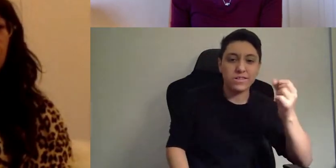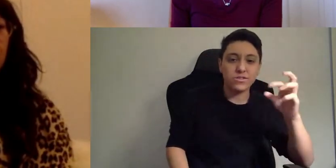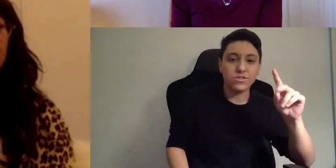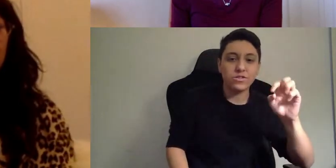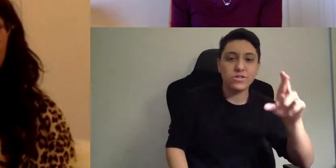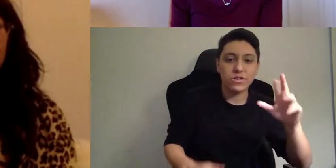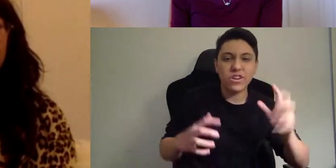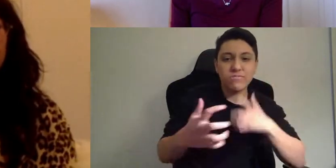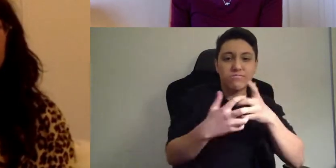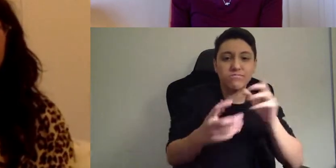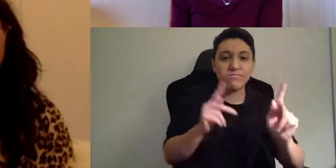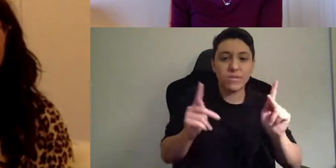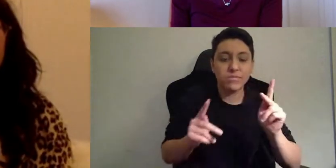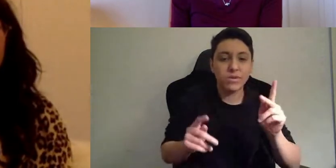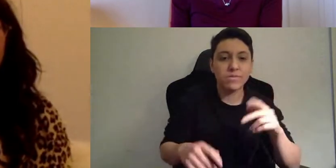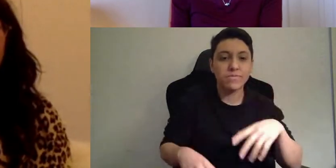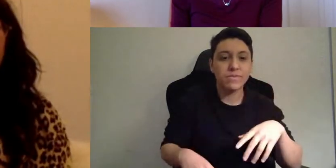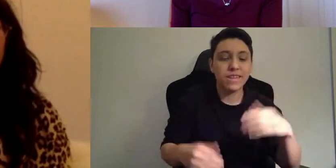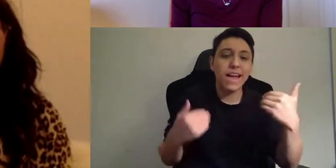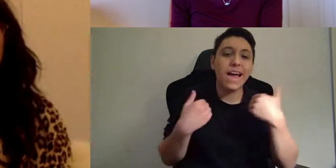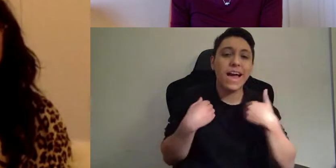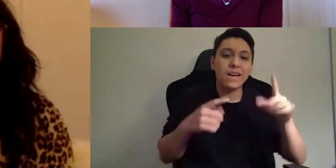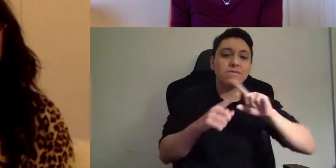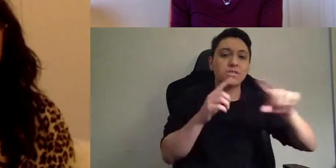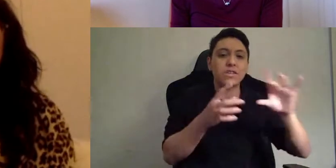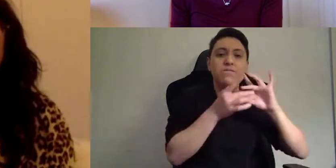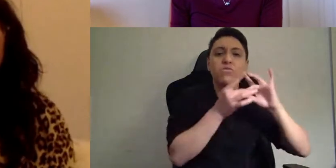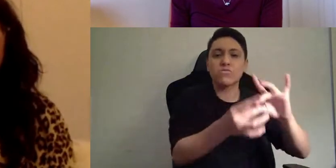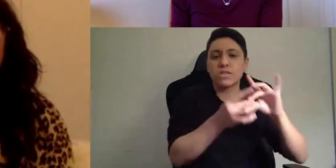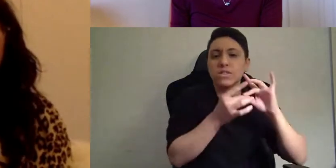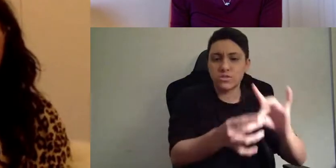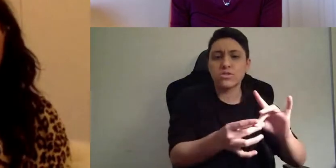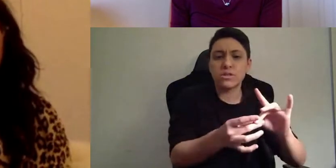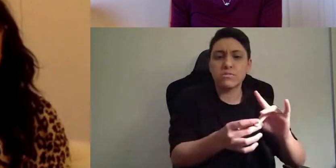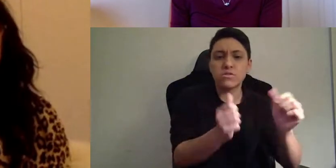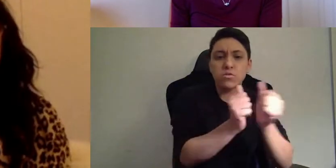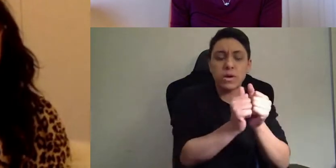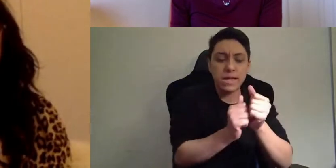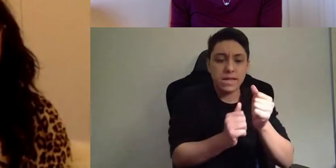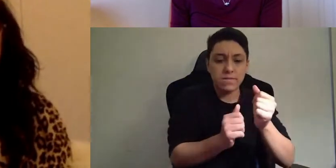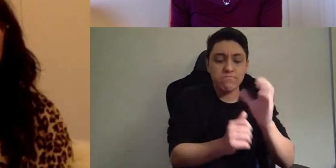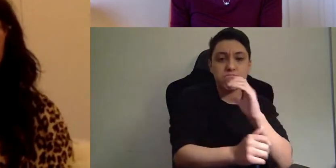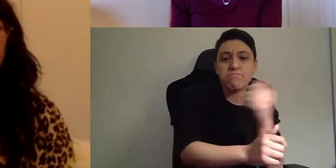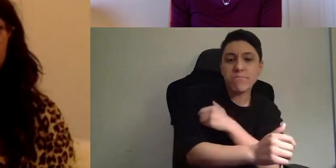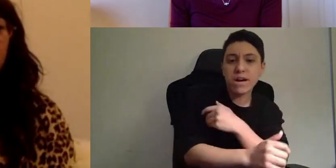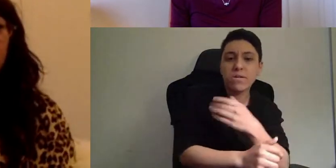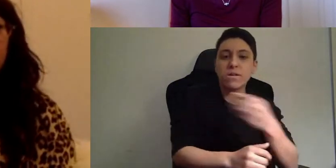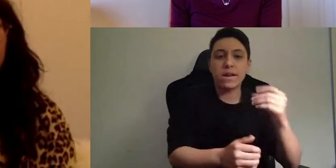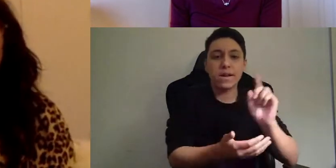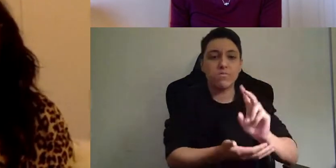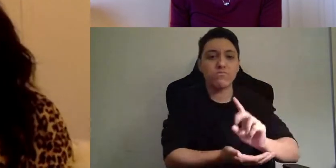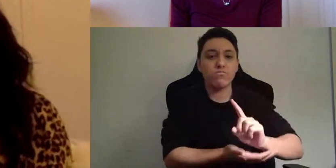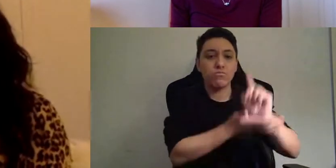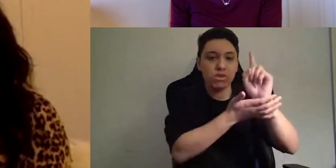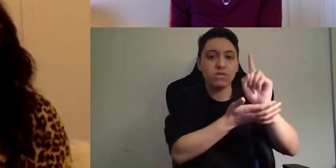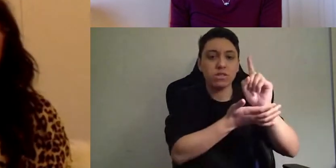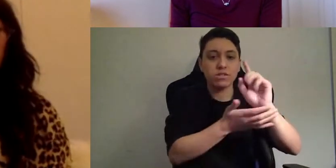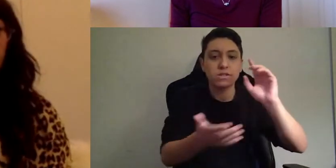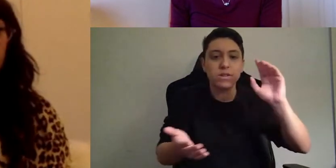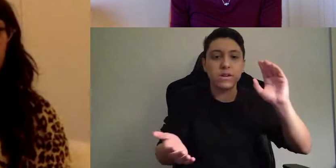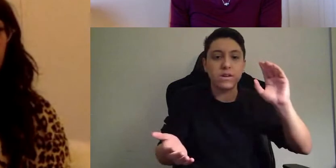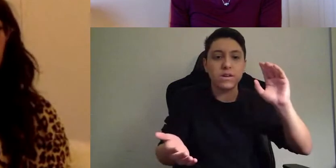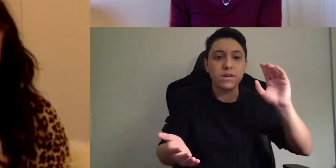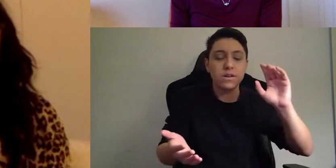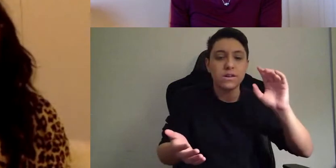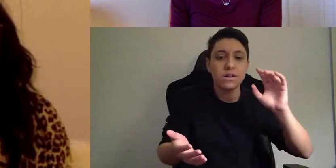of relationships to power and privilege, or we have a particular relationship to power and privilege that is shaped by queer